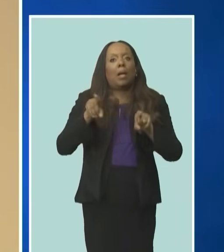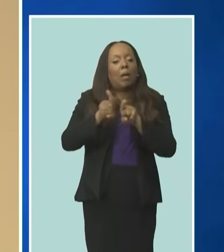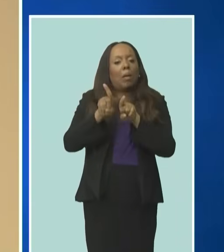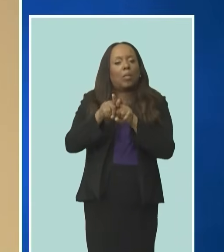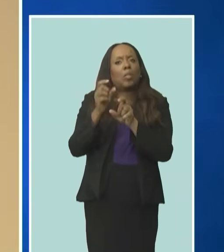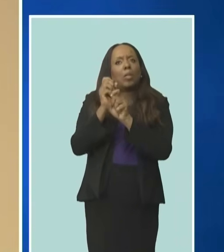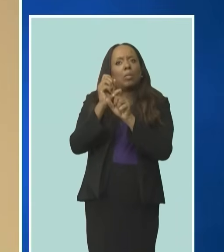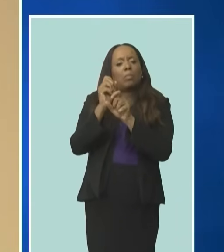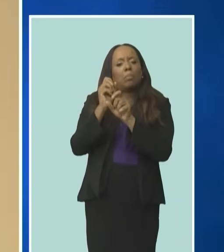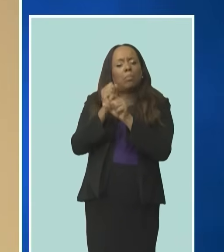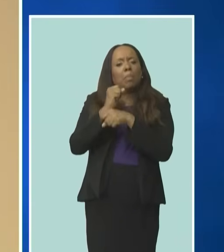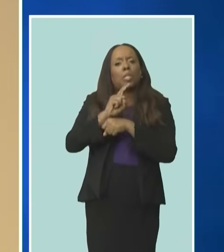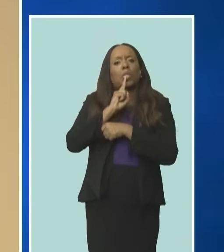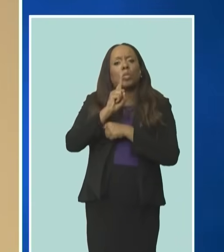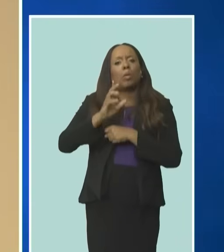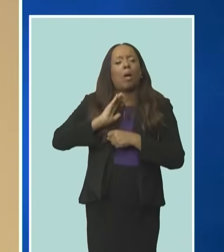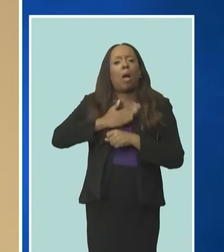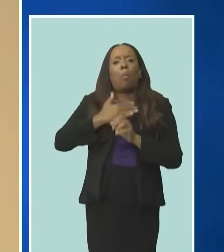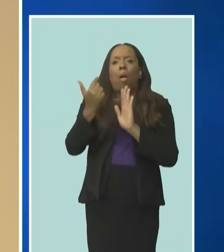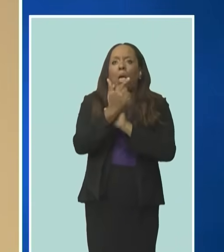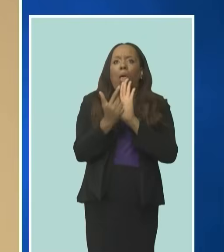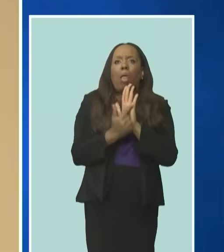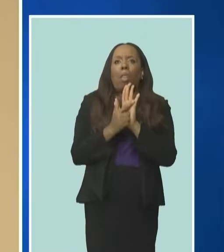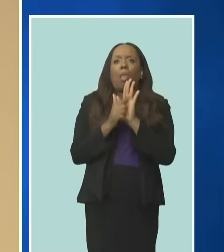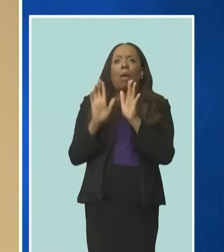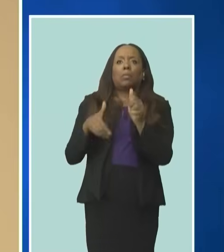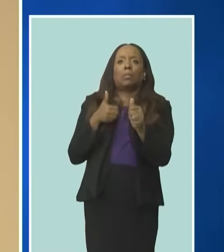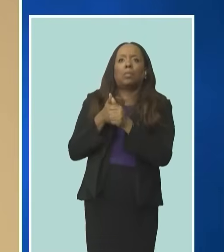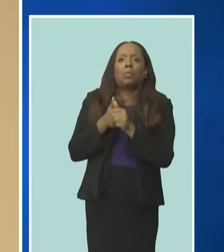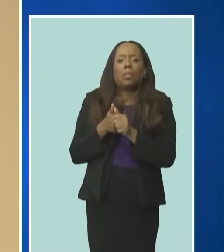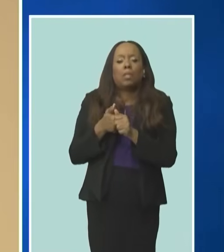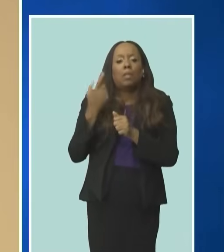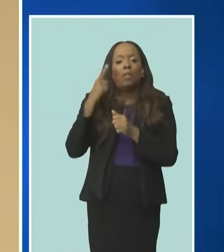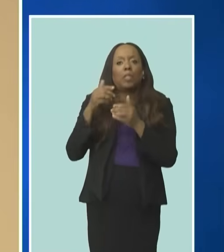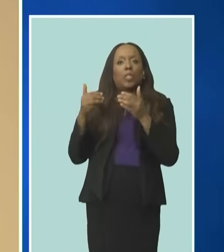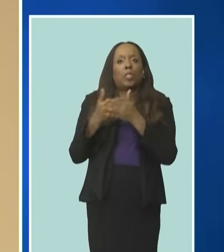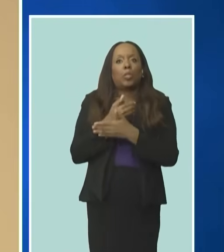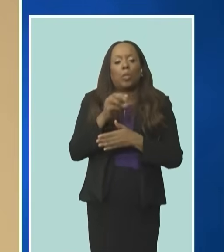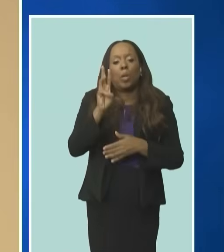enabling legislation, that is, the new Metrology Bill.